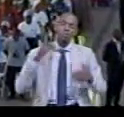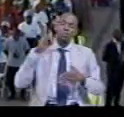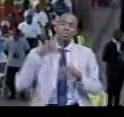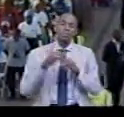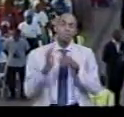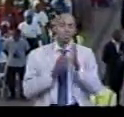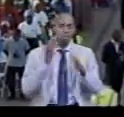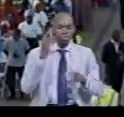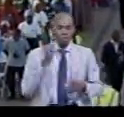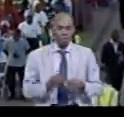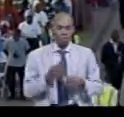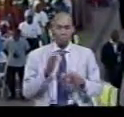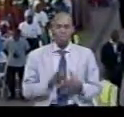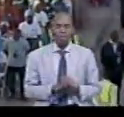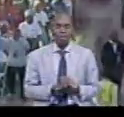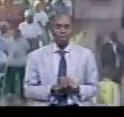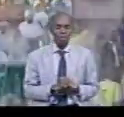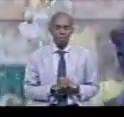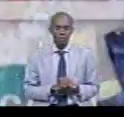name.